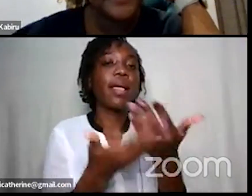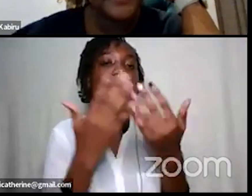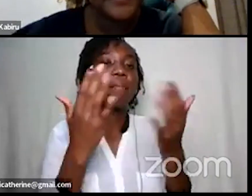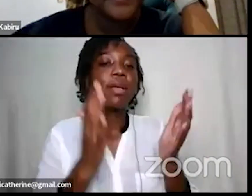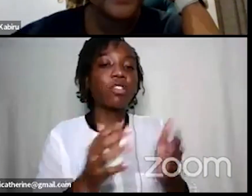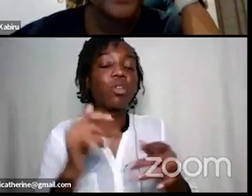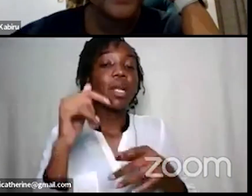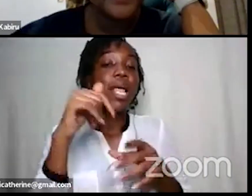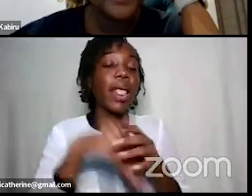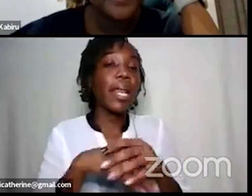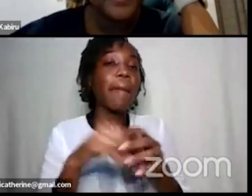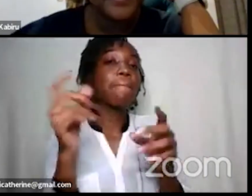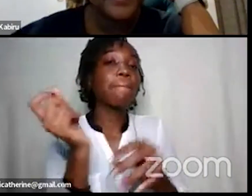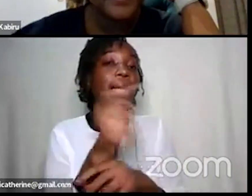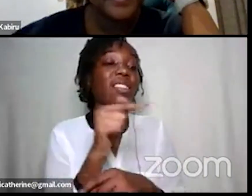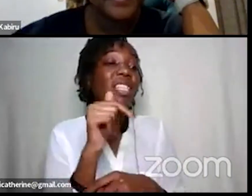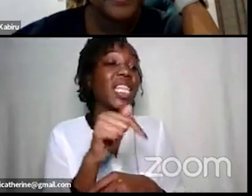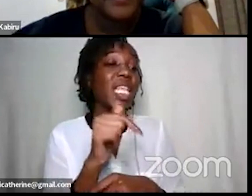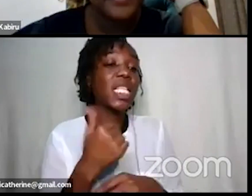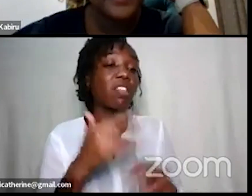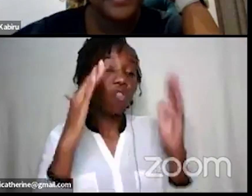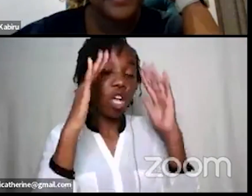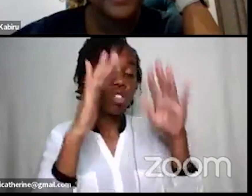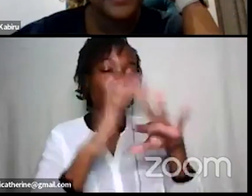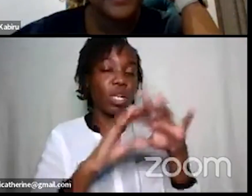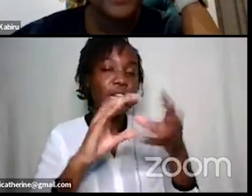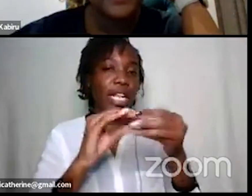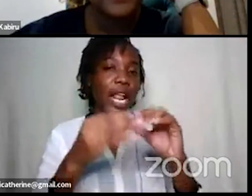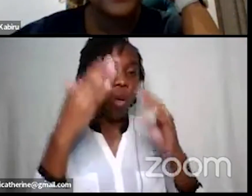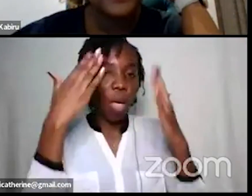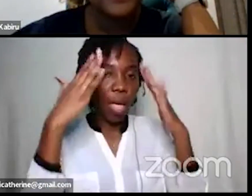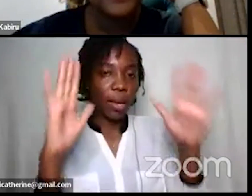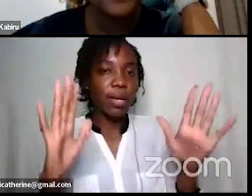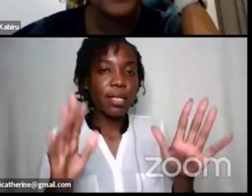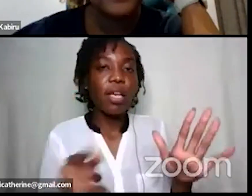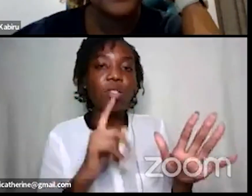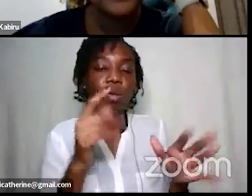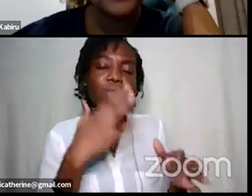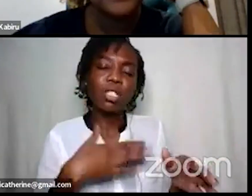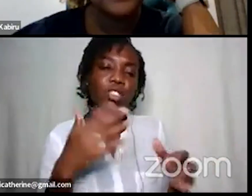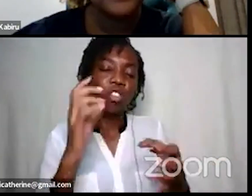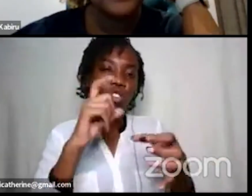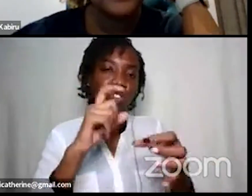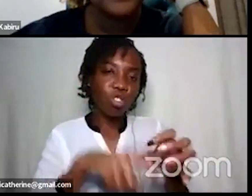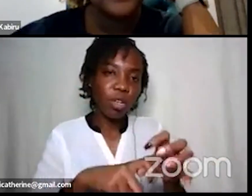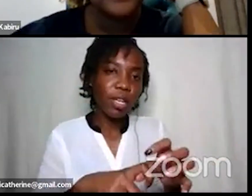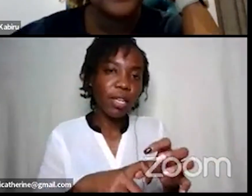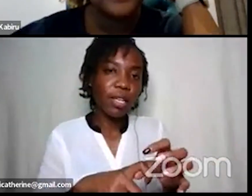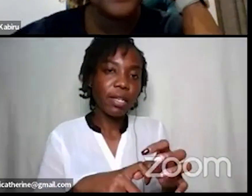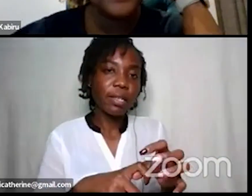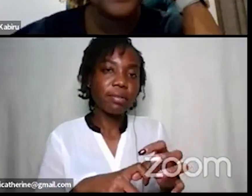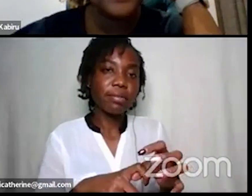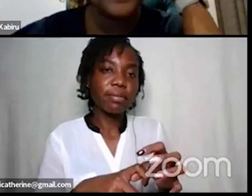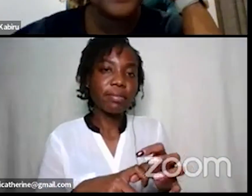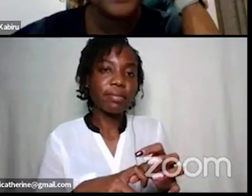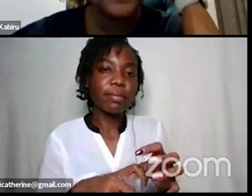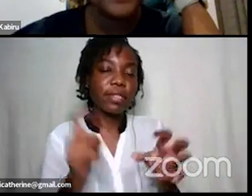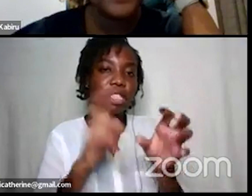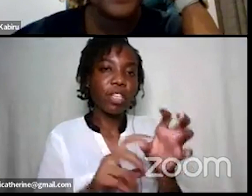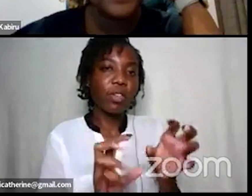month that we are focusing on creating awareness. Please join our Facebook, or rather our